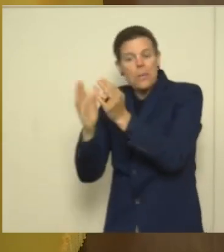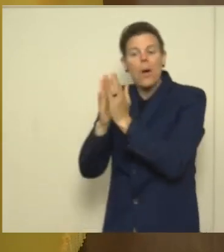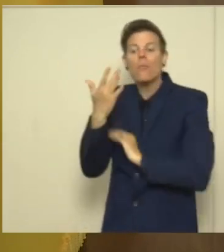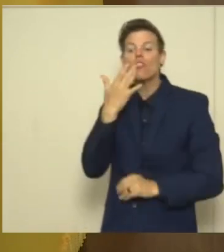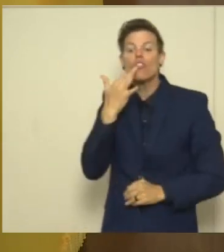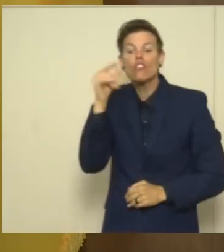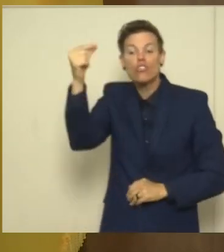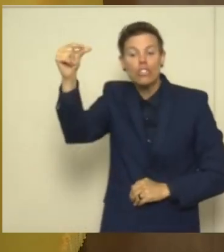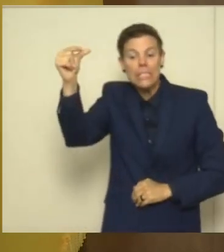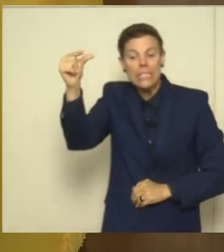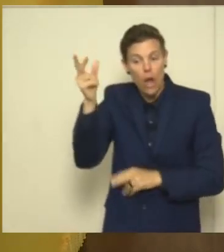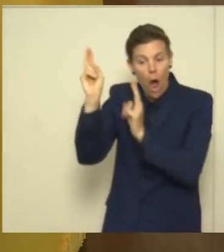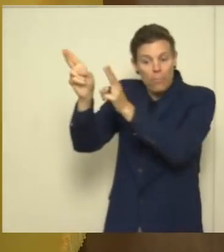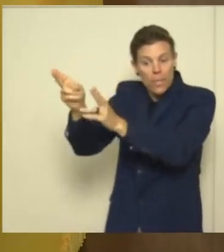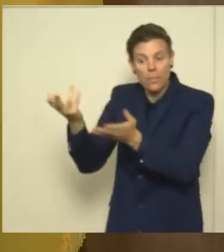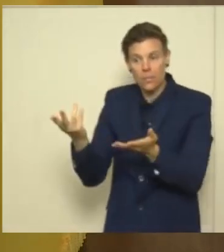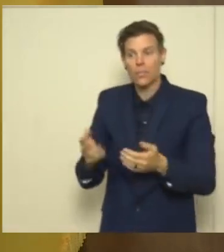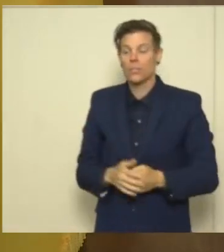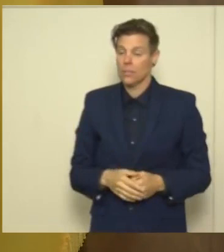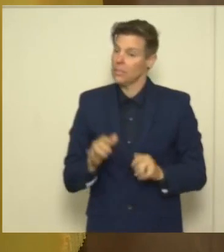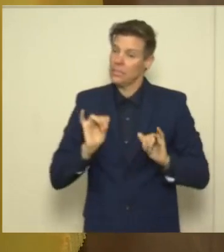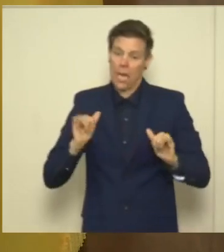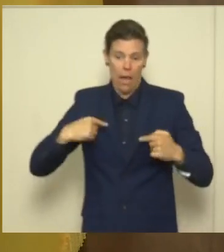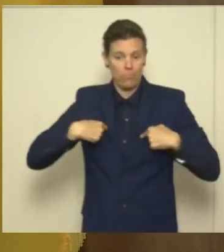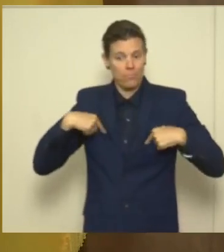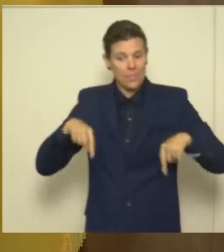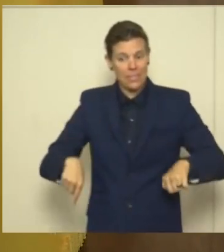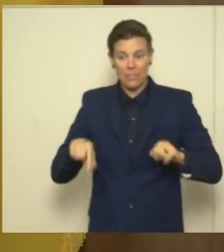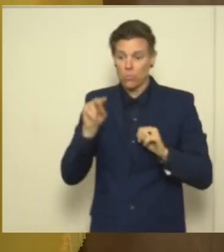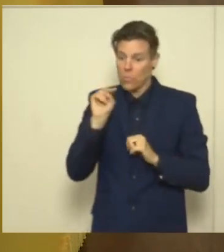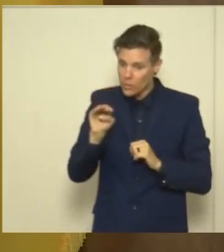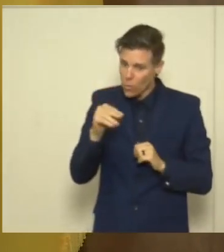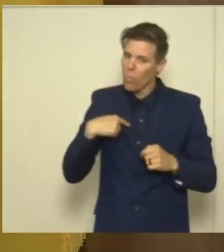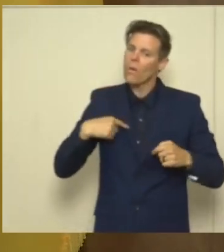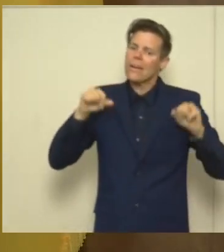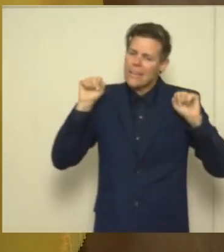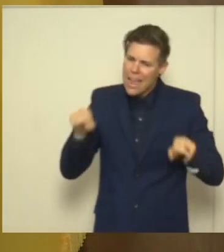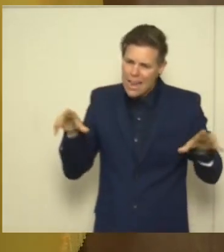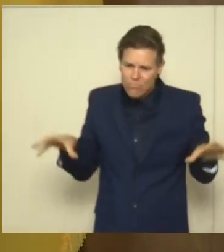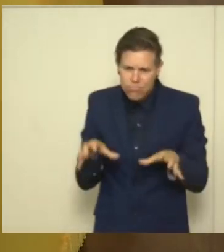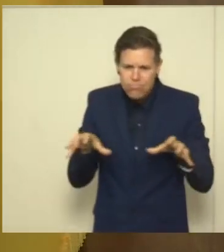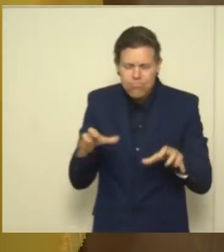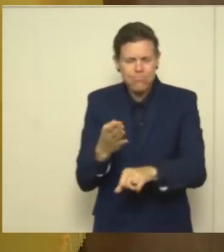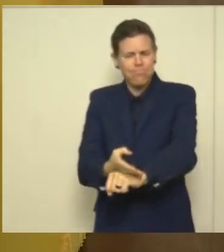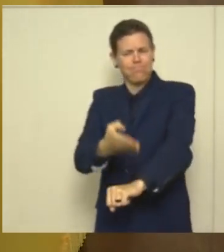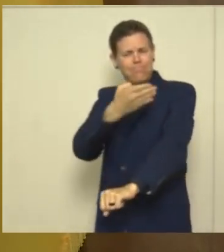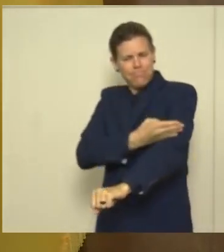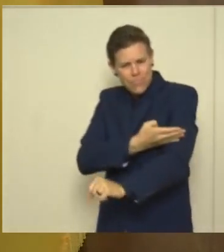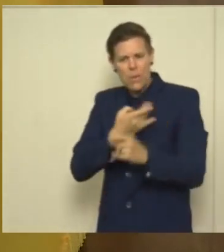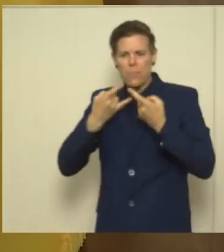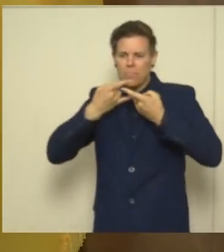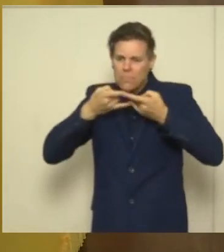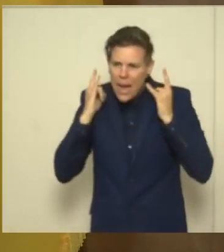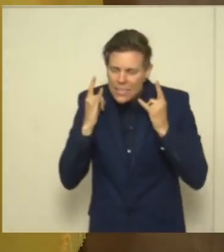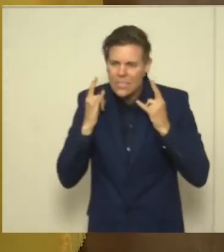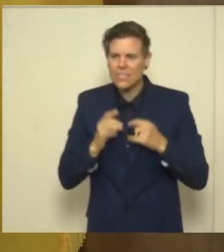New Mexico. We can improve our mask wearing. Some advice to our younger folks.